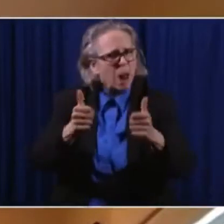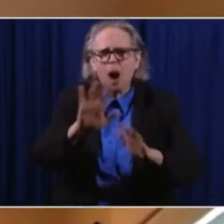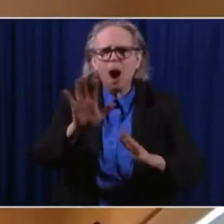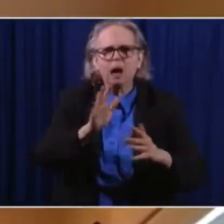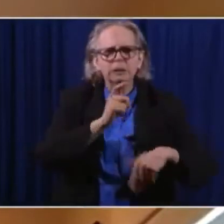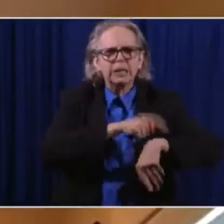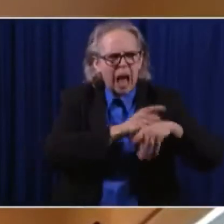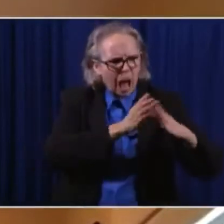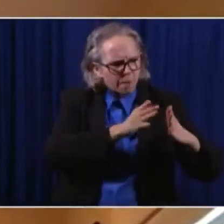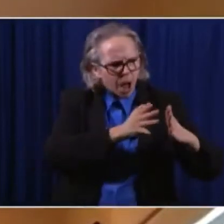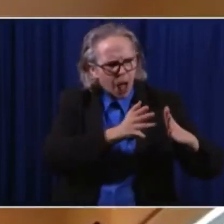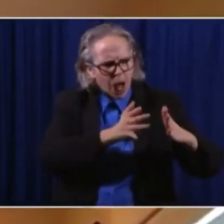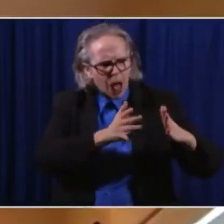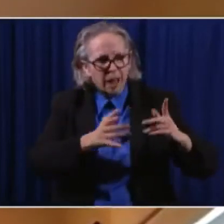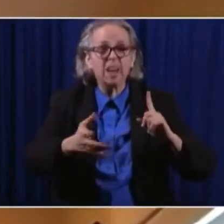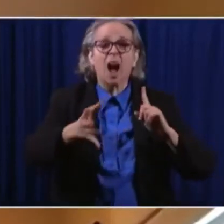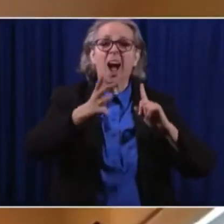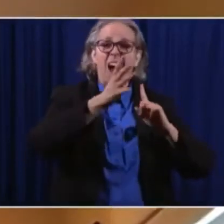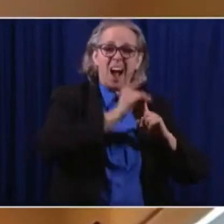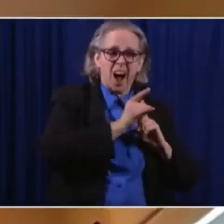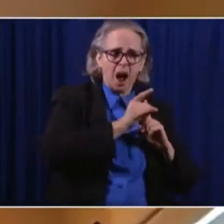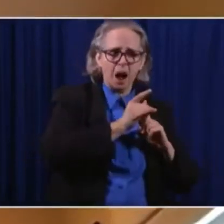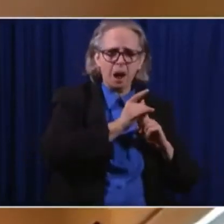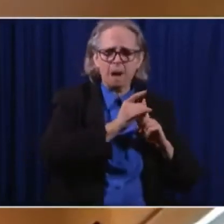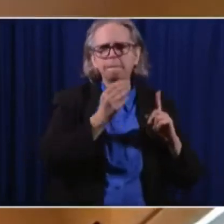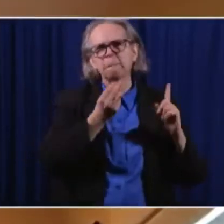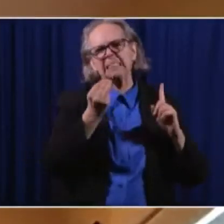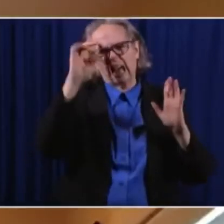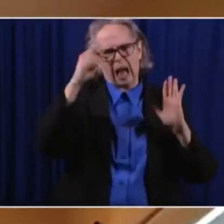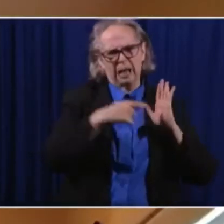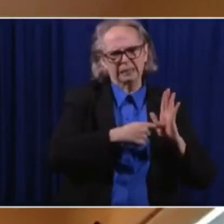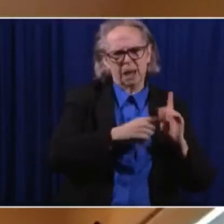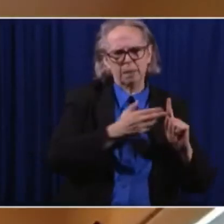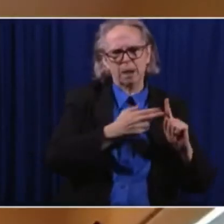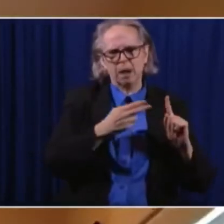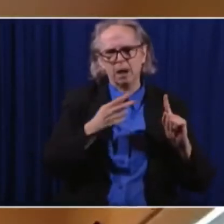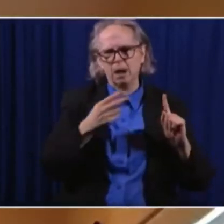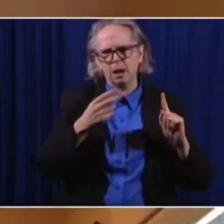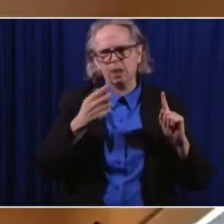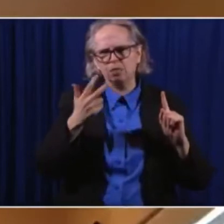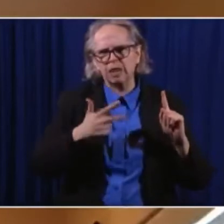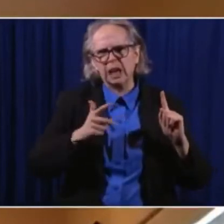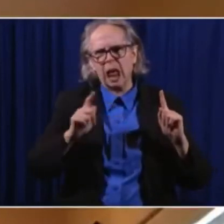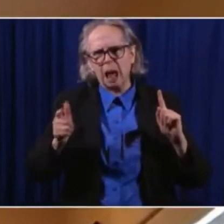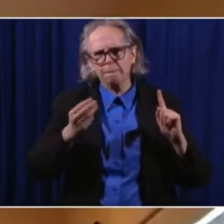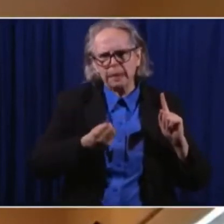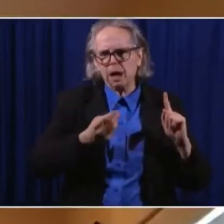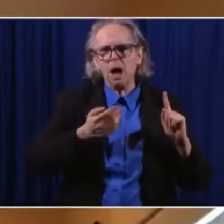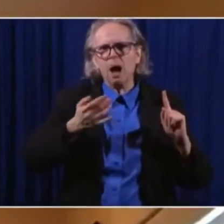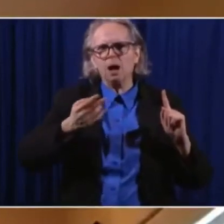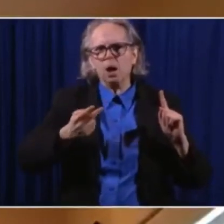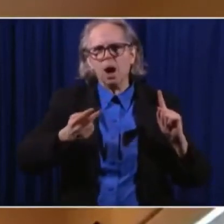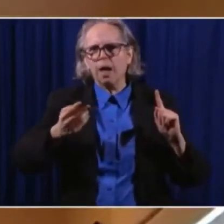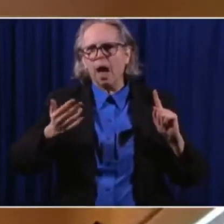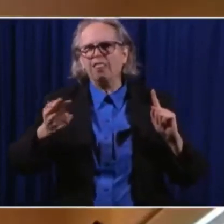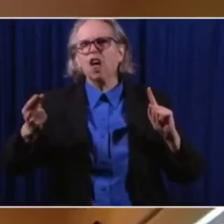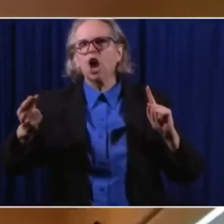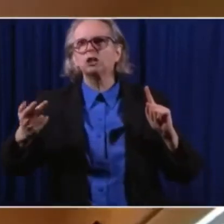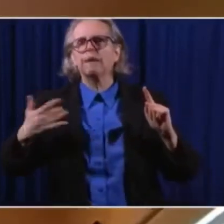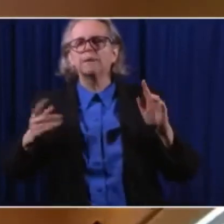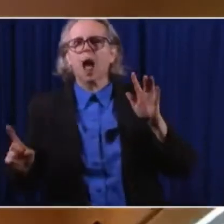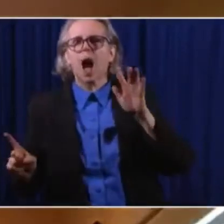Monday. It could take 3 days for the virus to make me sick enough to start showing symptoms.